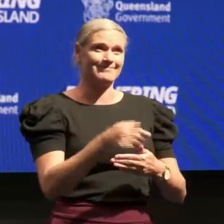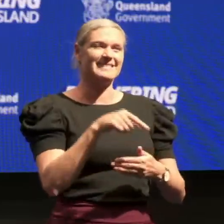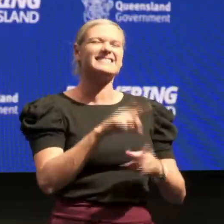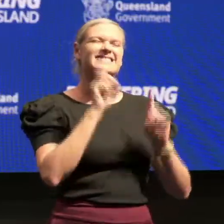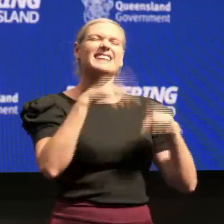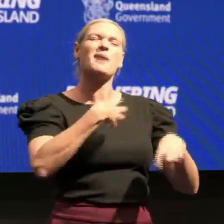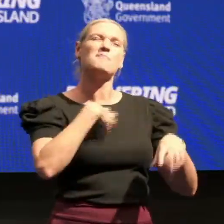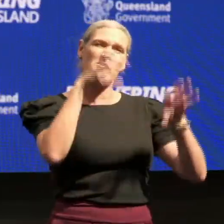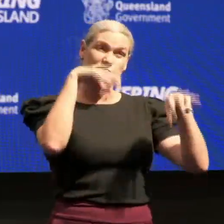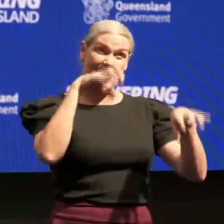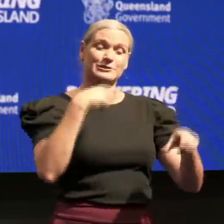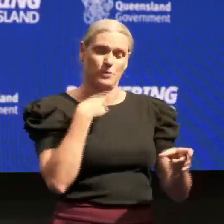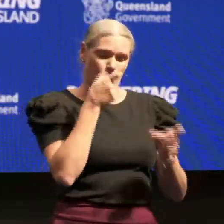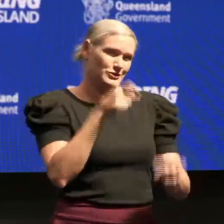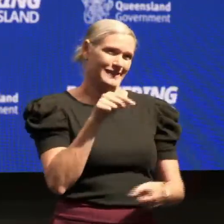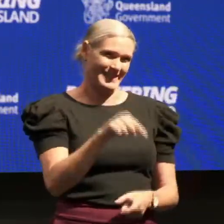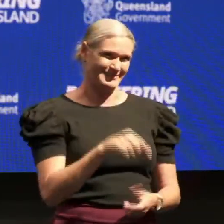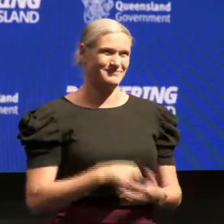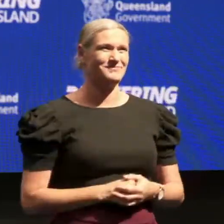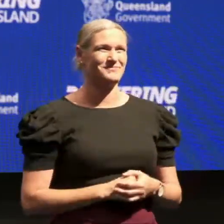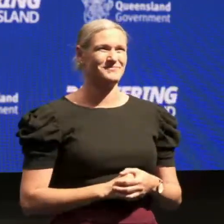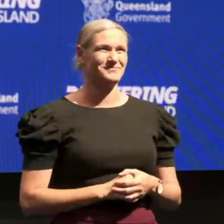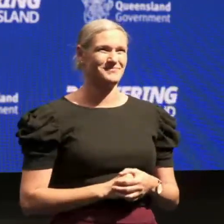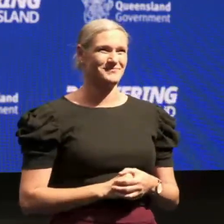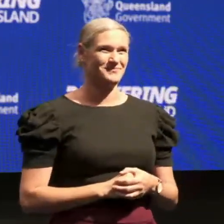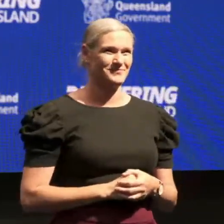bit more rain. Sue, over to you.